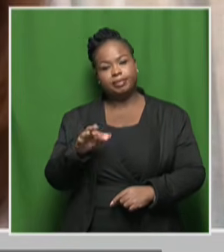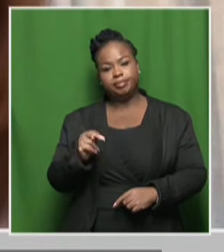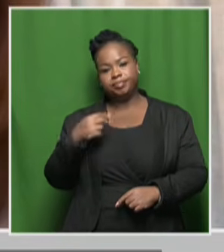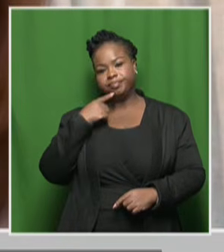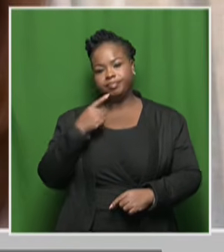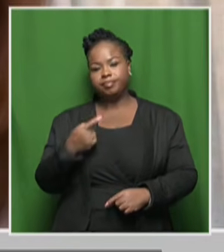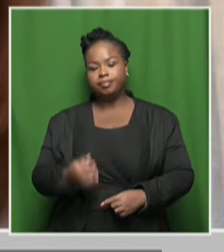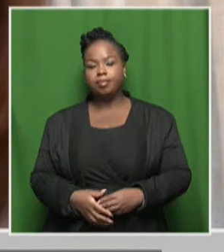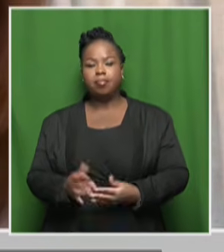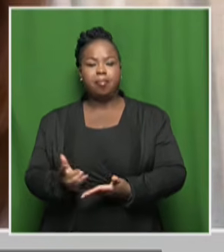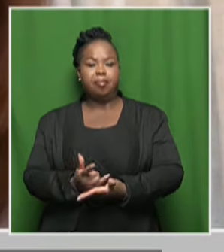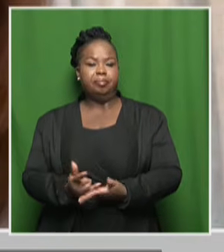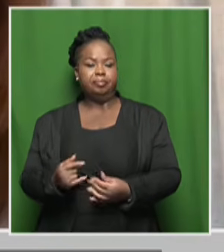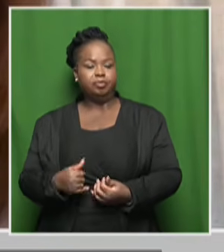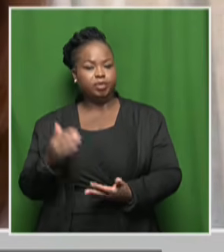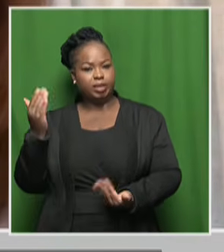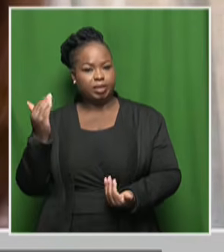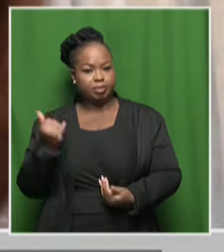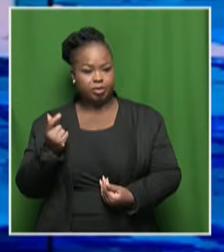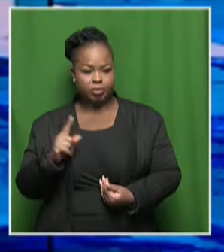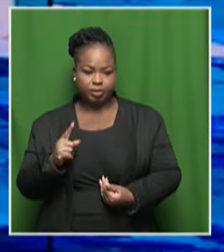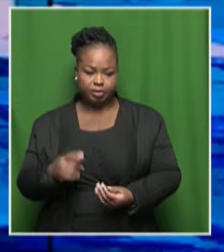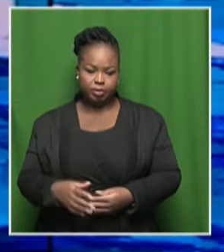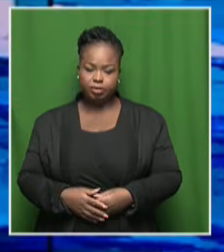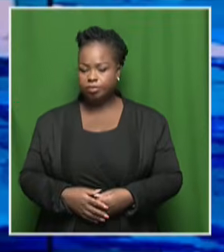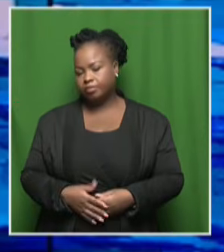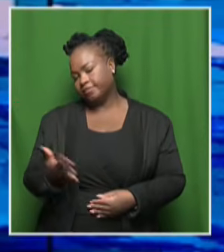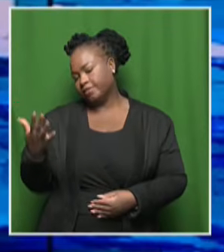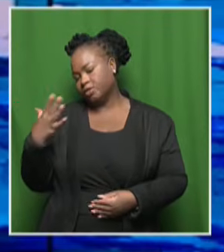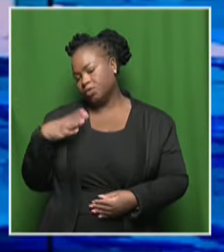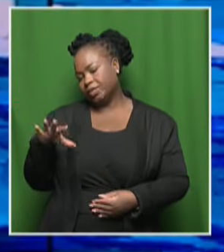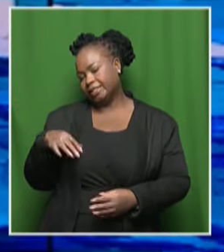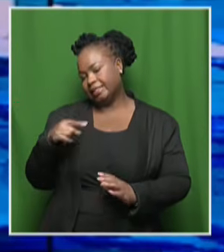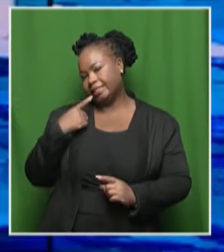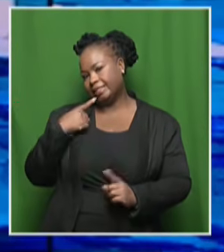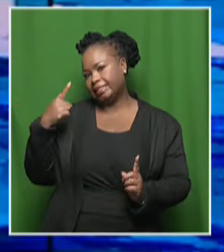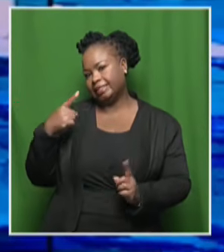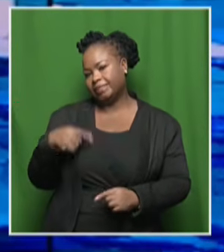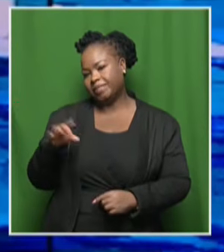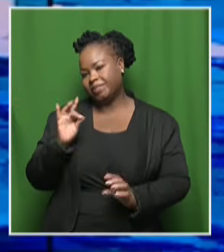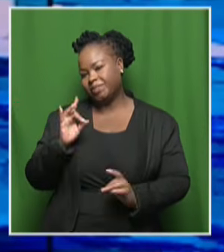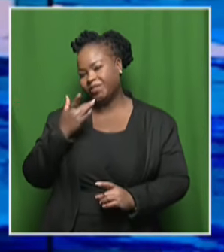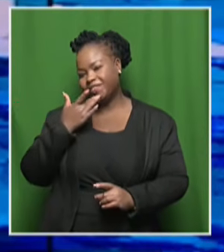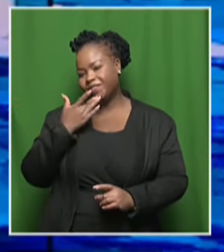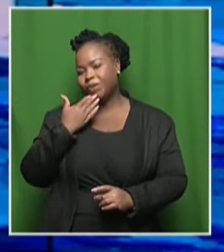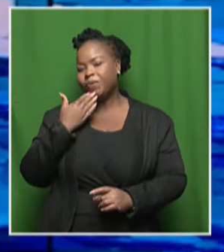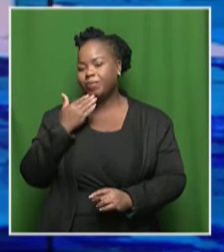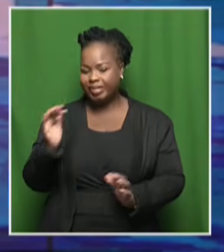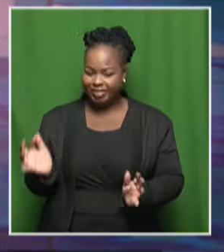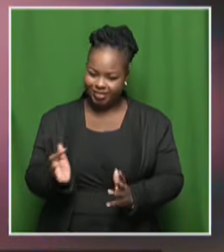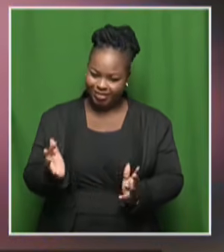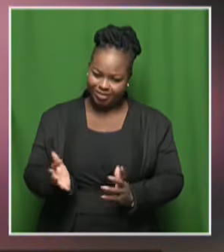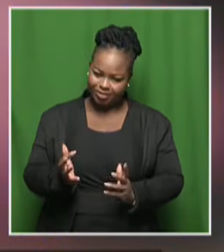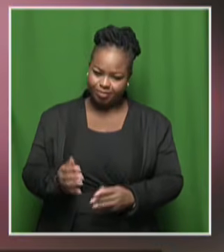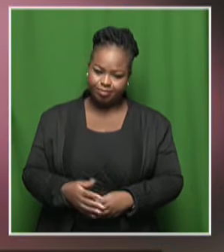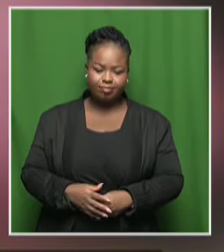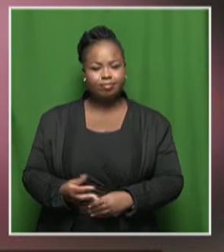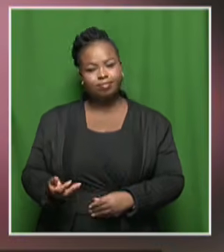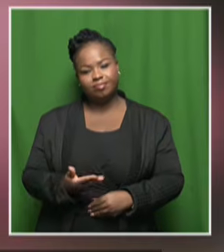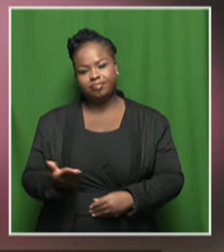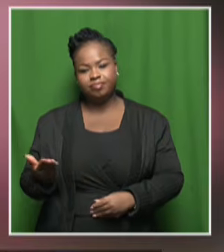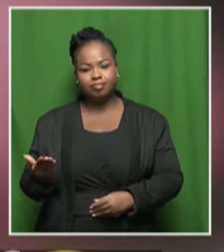chatting to us this morning about what we can expect, and didn't want to give away too much by choosing some of her favorites, but encouraging us, obviously, to take a look at